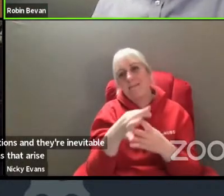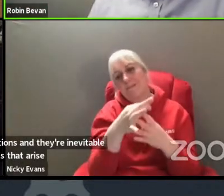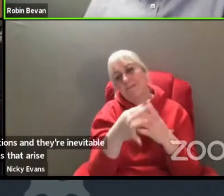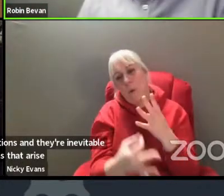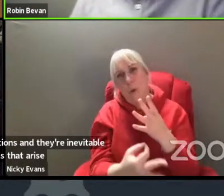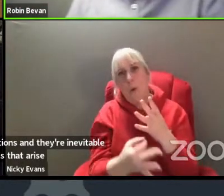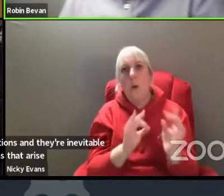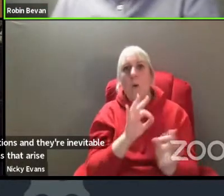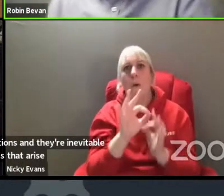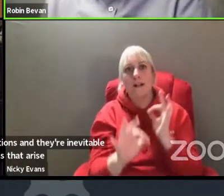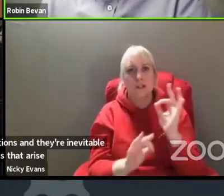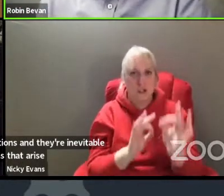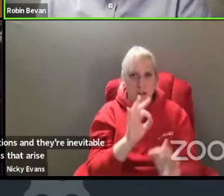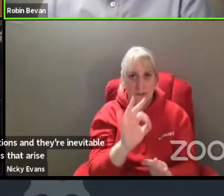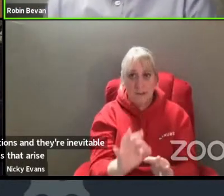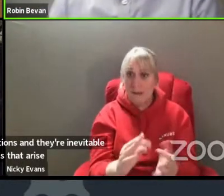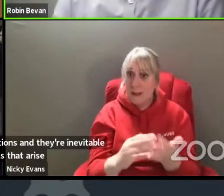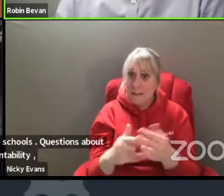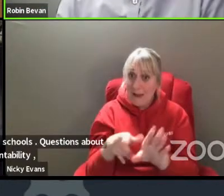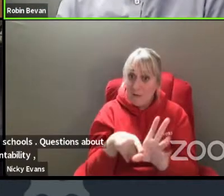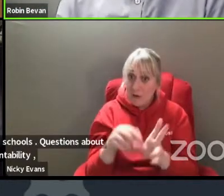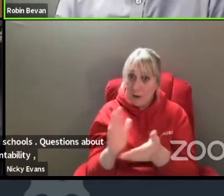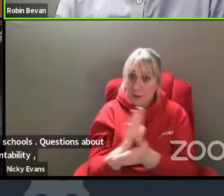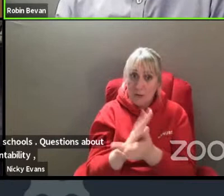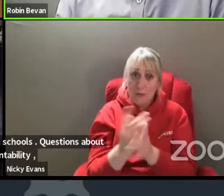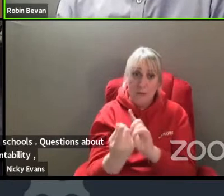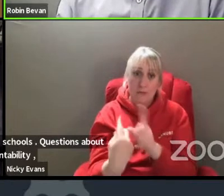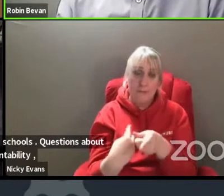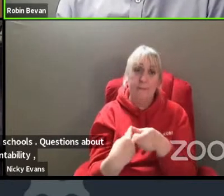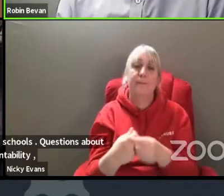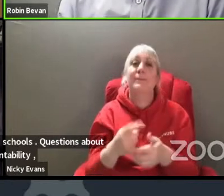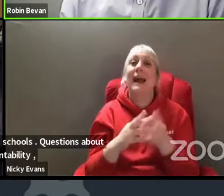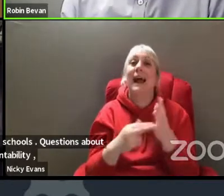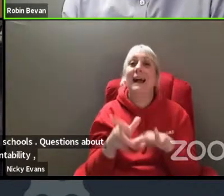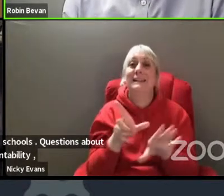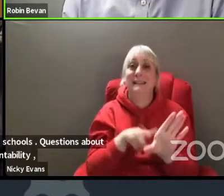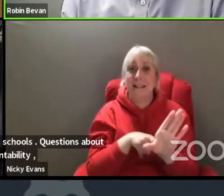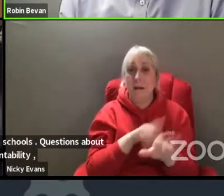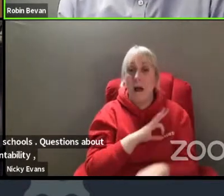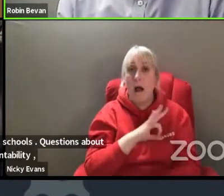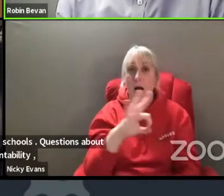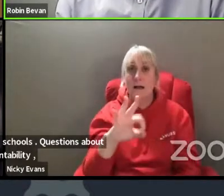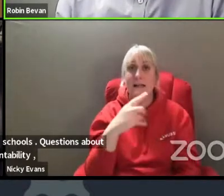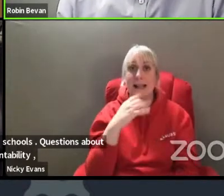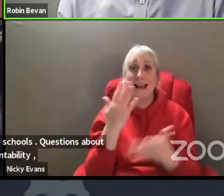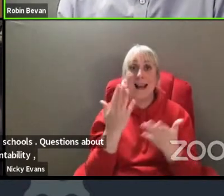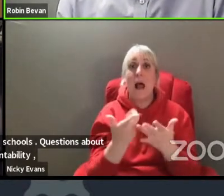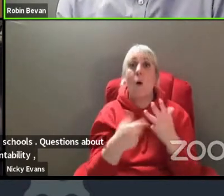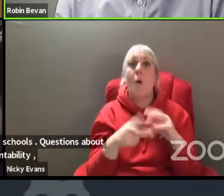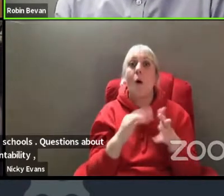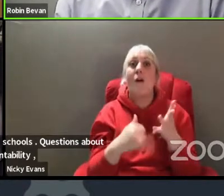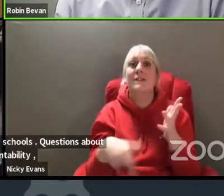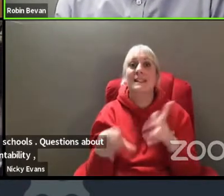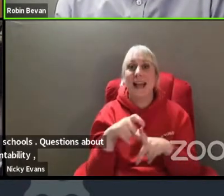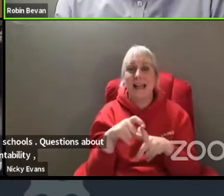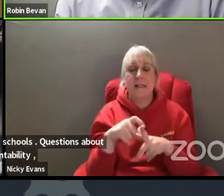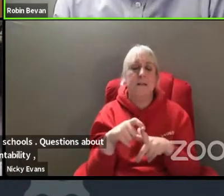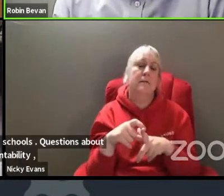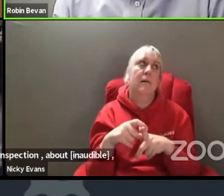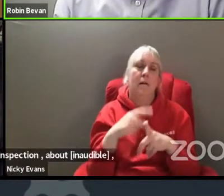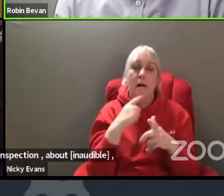here. And Mary, if you're happy to pick these up. Andy asks a question saying, now that Ofsted are once again carrying